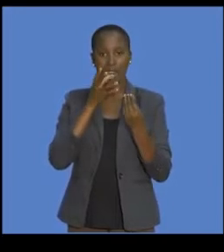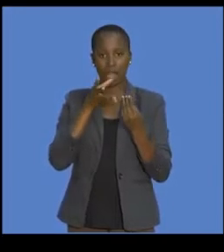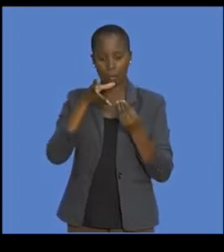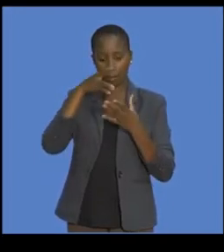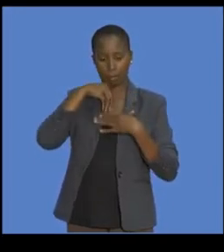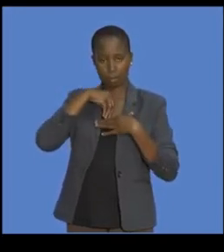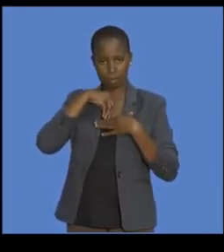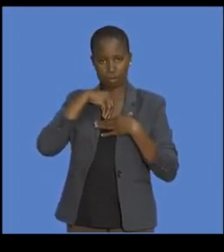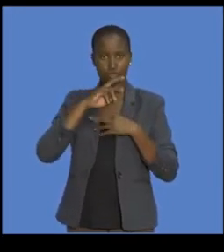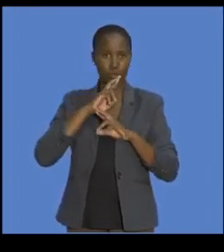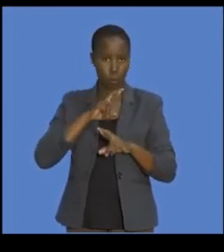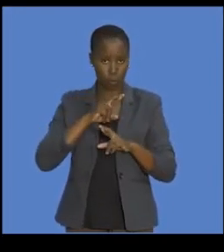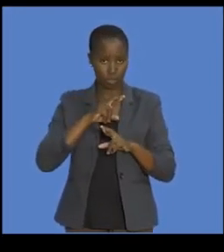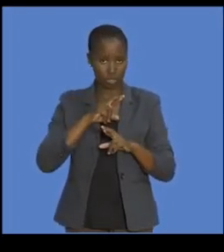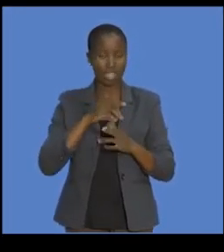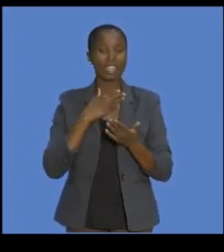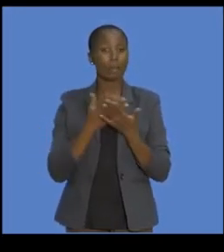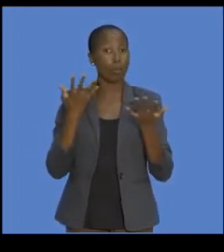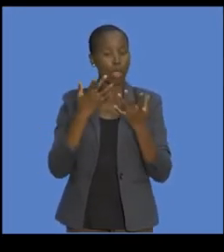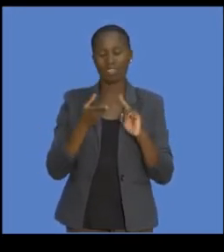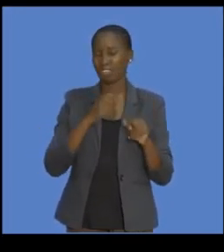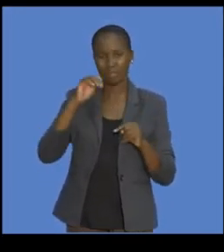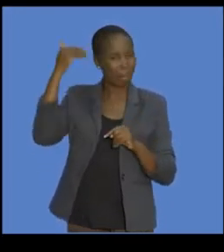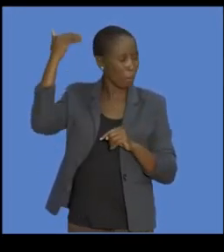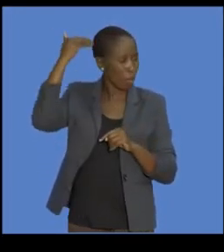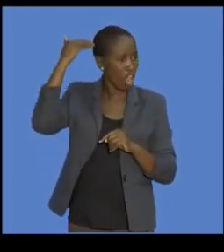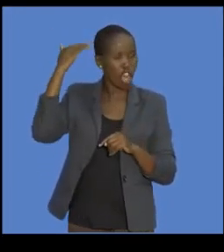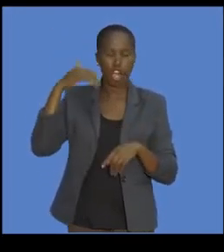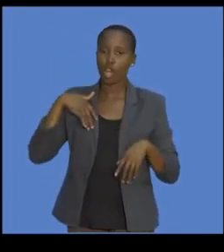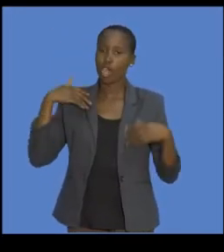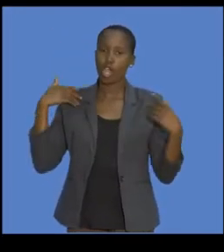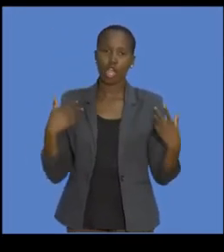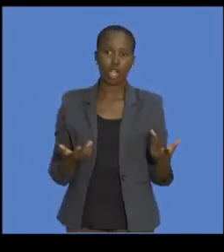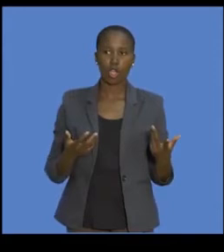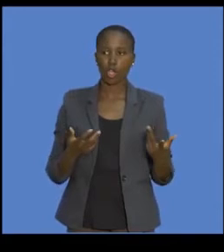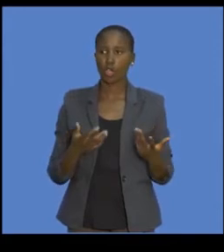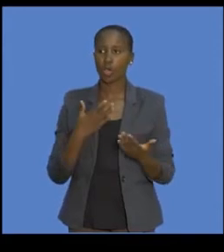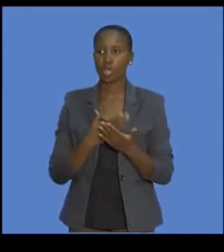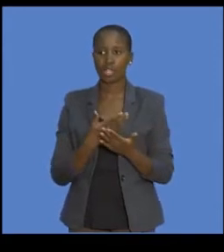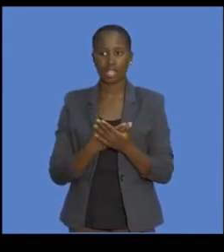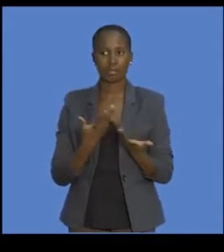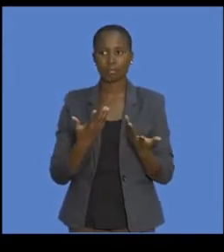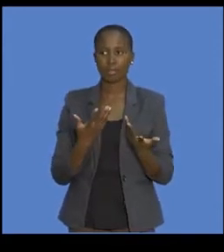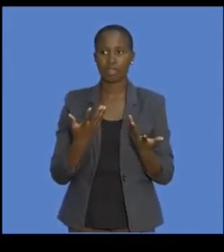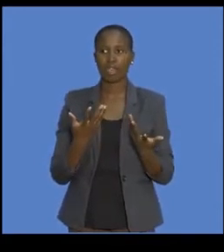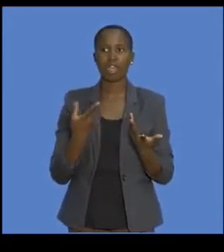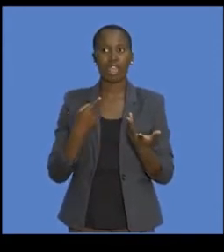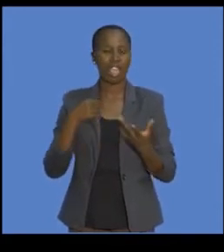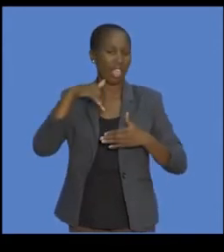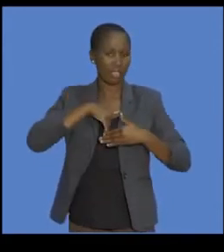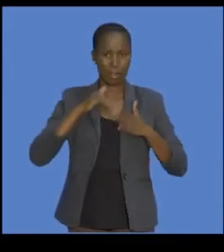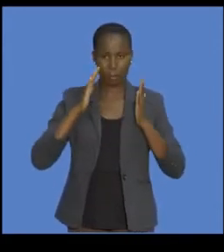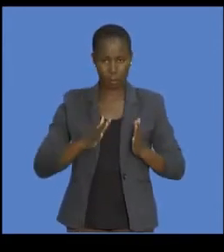A control center could be in the brain, it could be an endocrine gland like the pituitary gland. that is